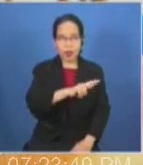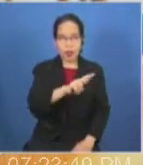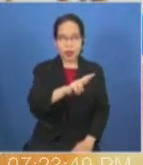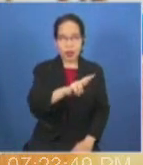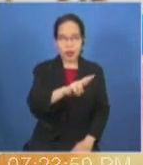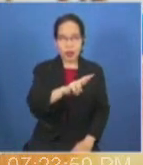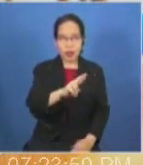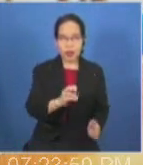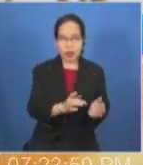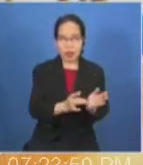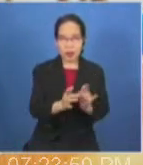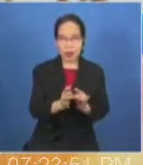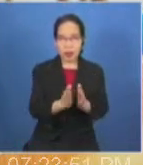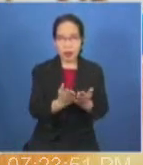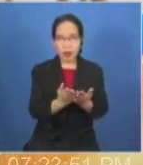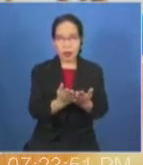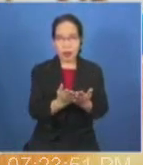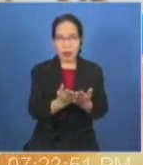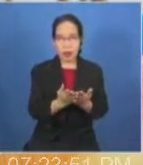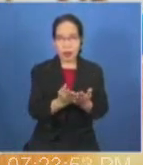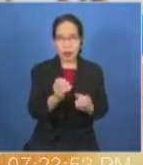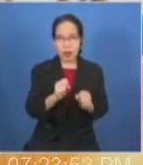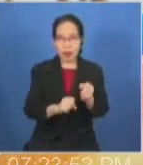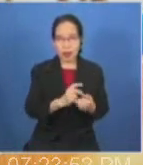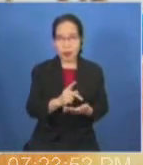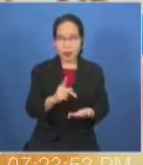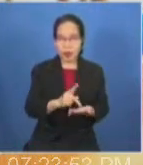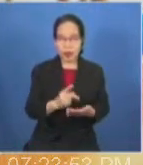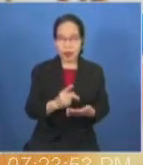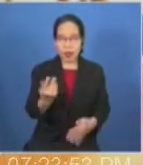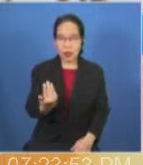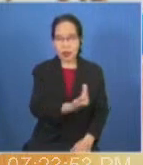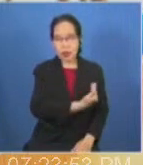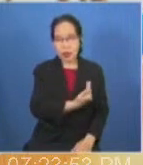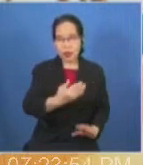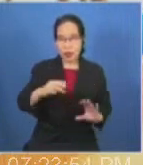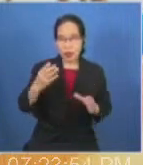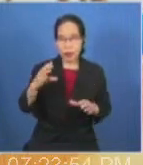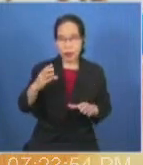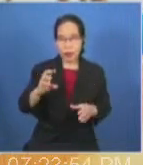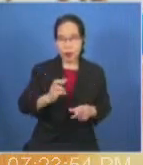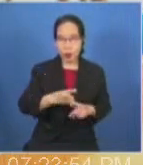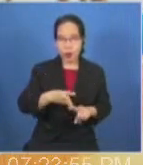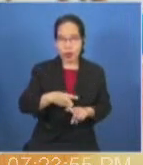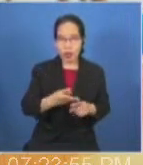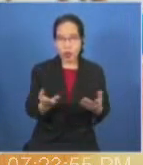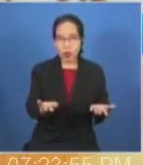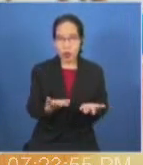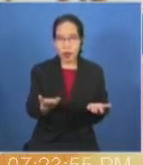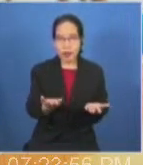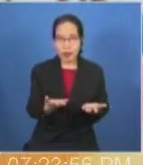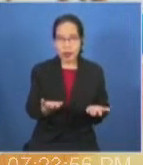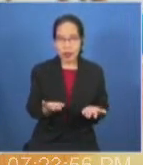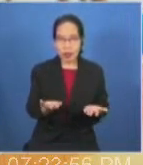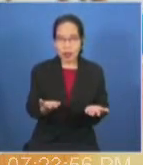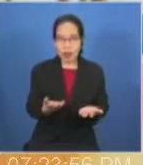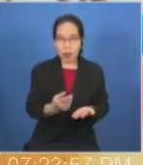there is a pure religion in the Bible. And this is part of what we're going